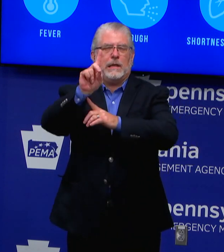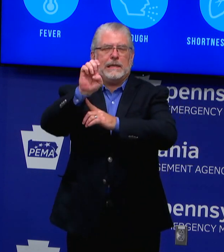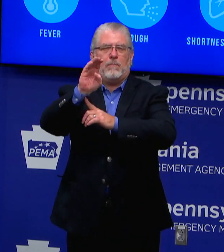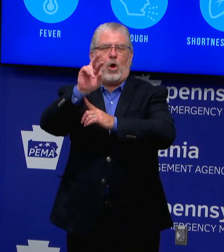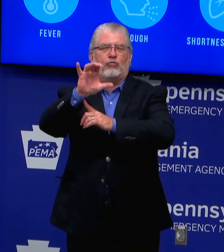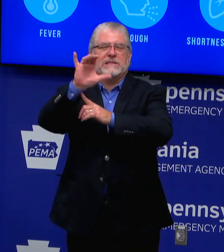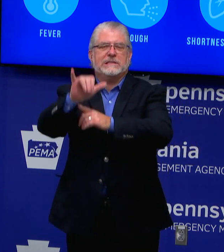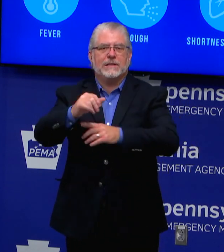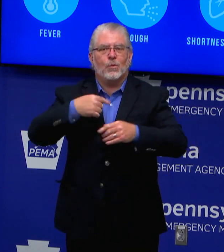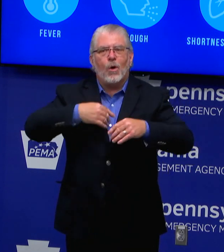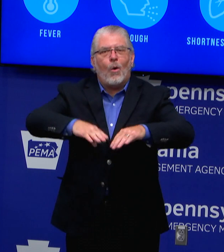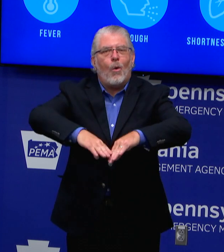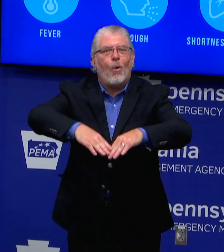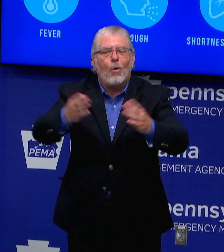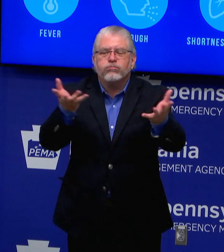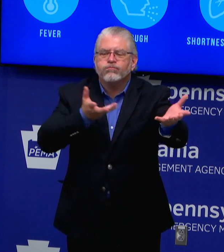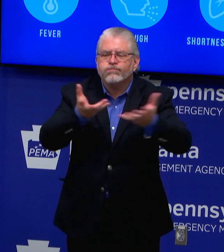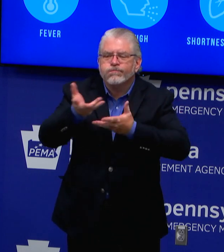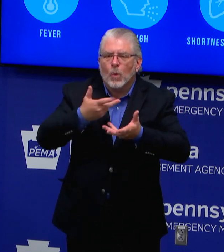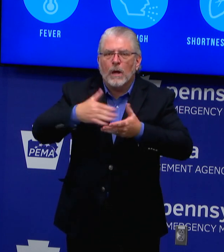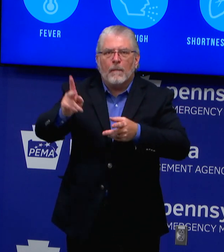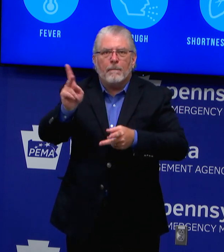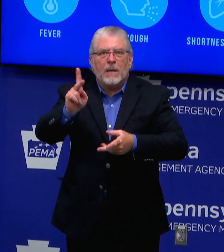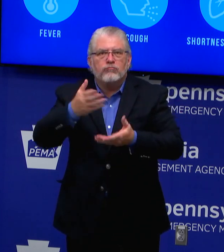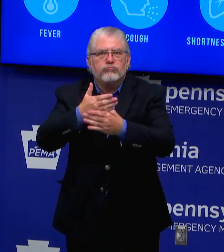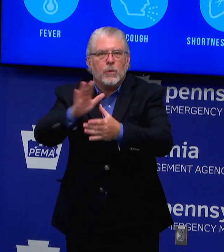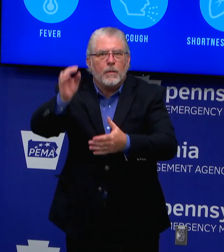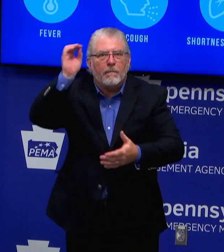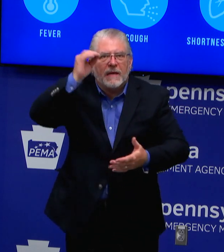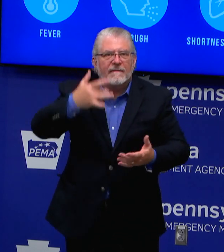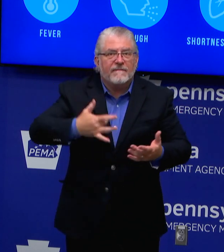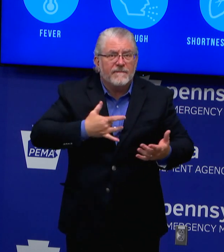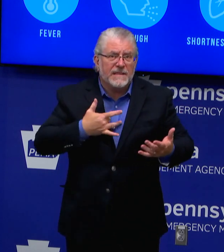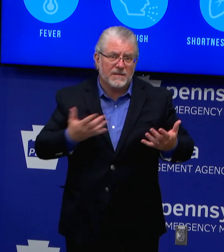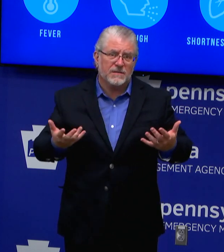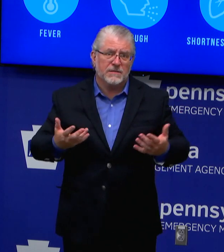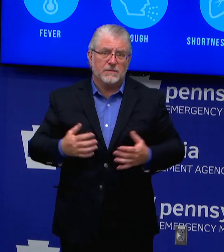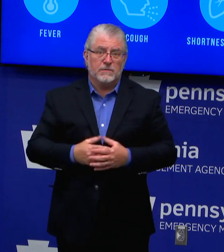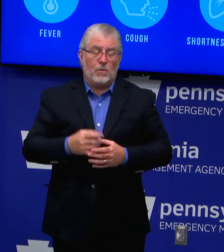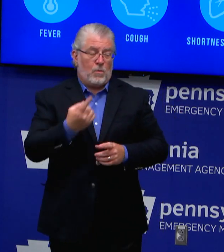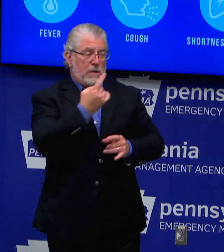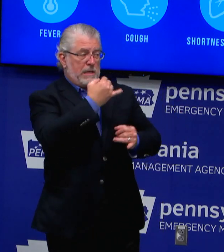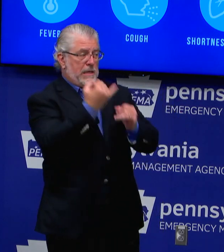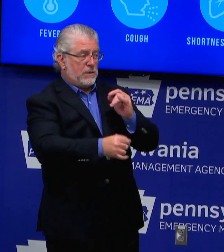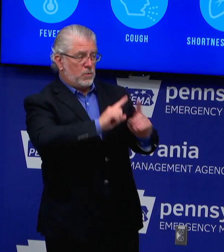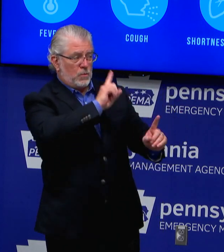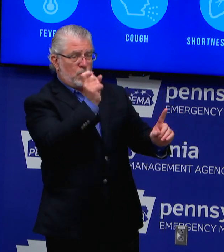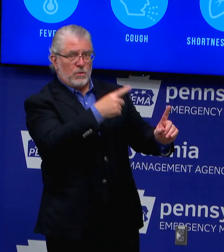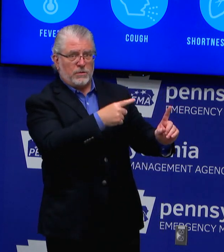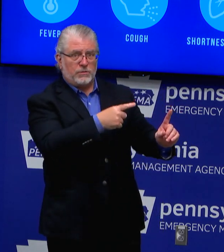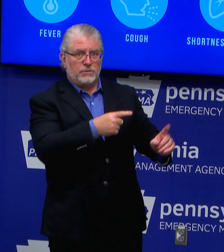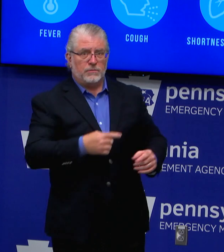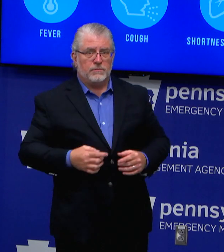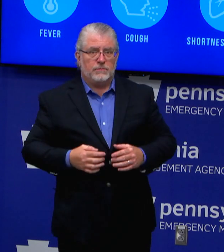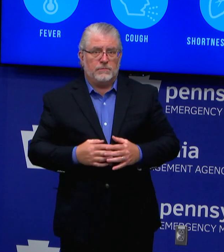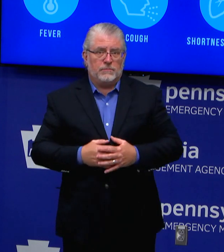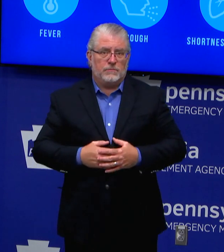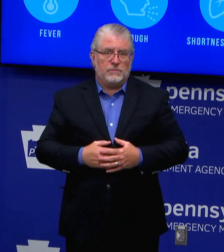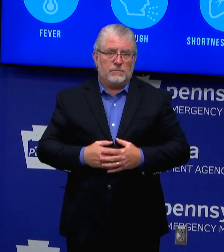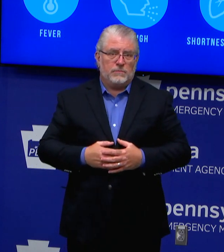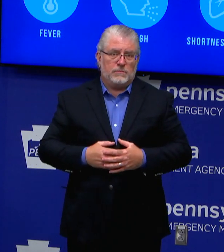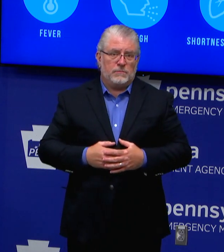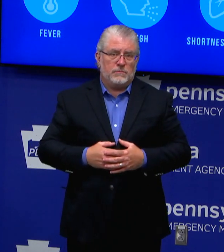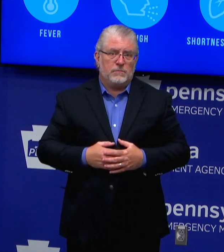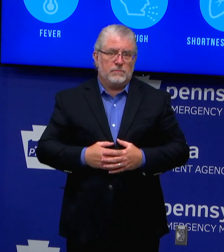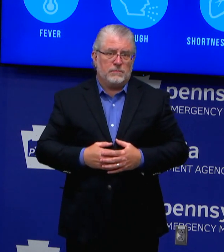question we have time for today is for you, sir, from the Philadelphia Inquirer. As of now, do you foresee having to extend the Philadelphia region's